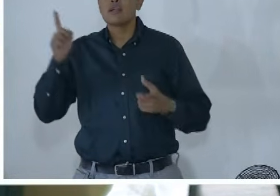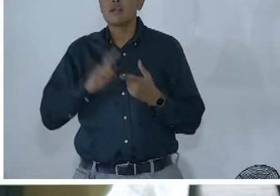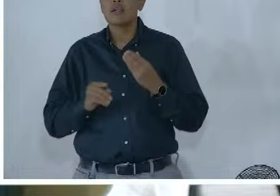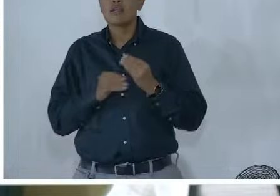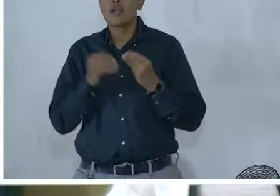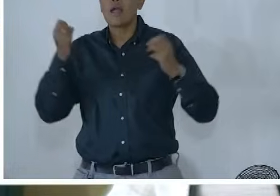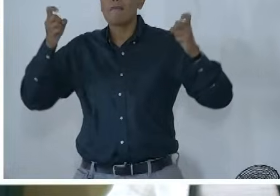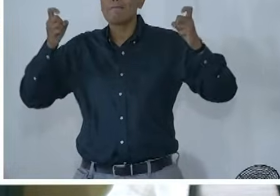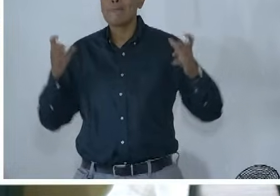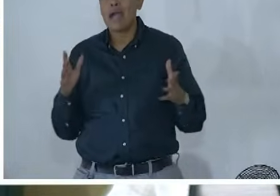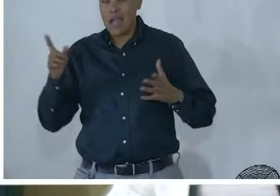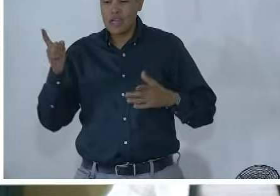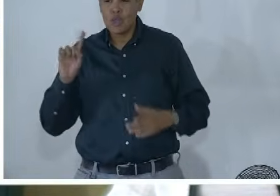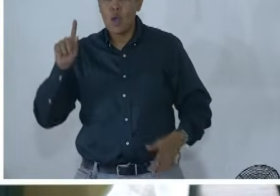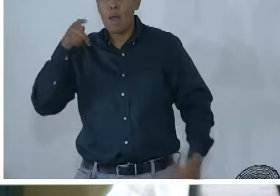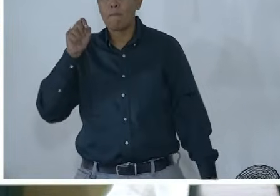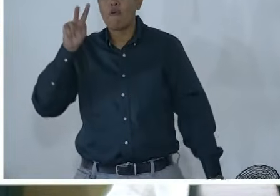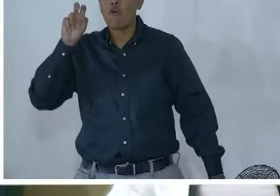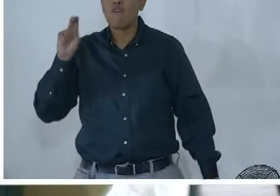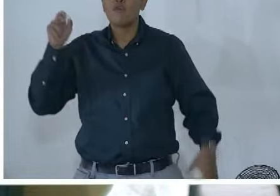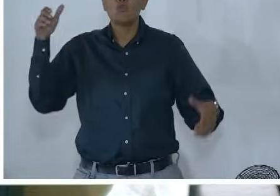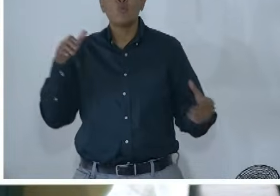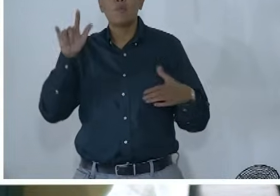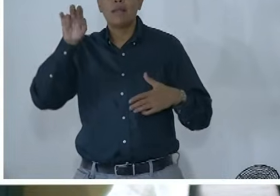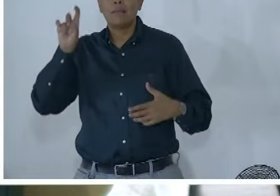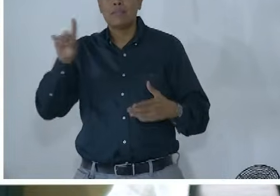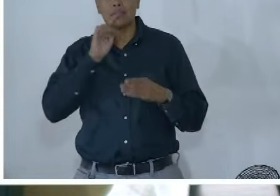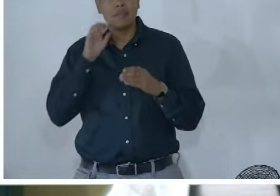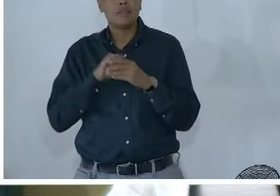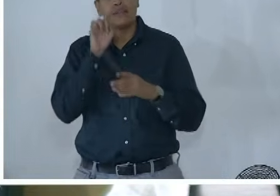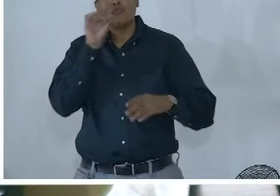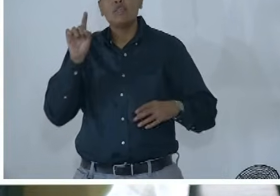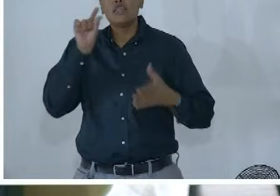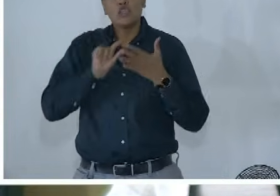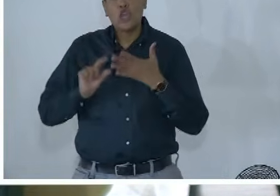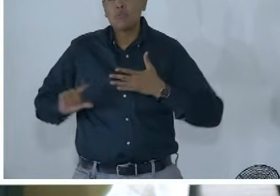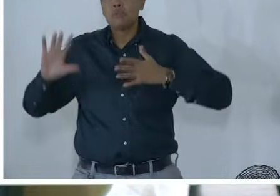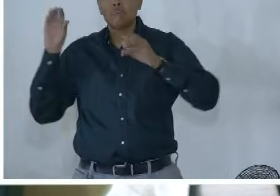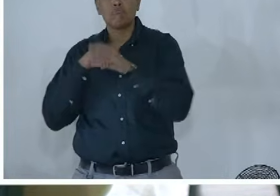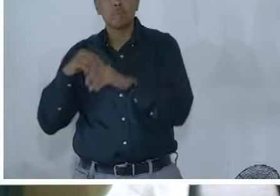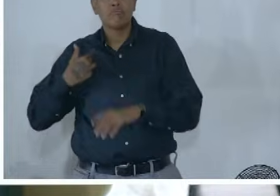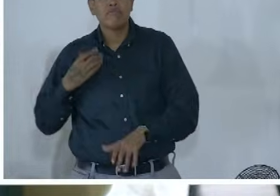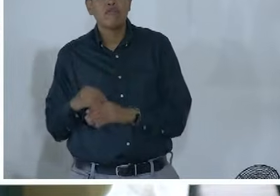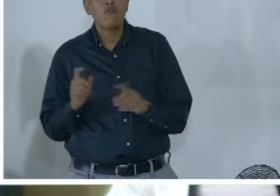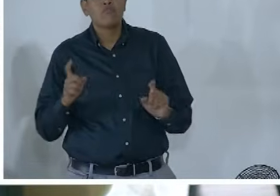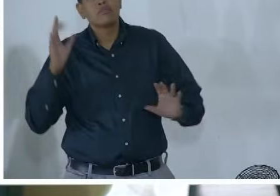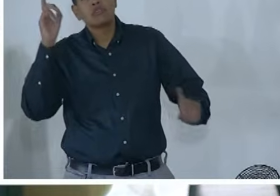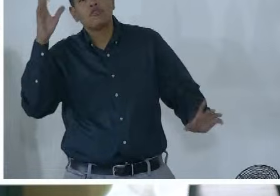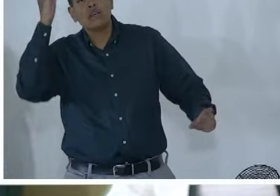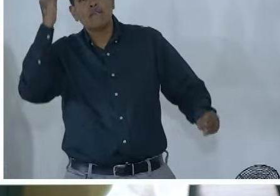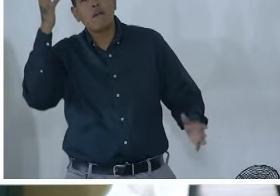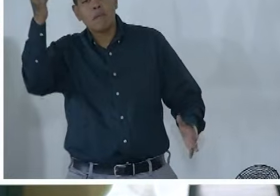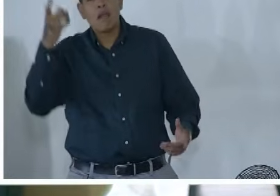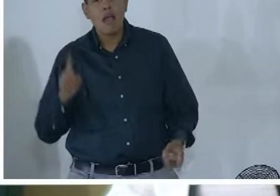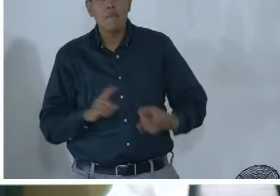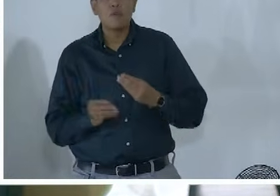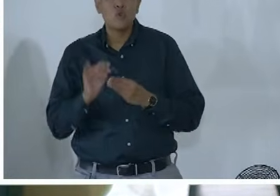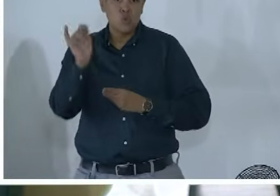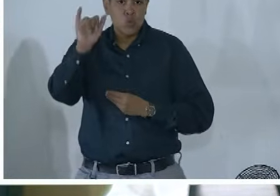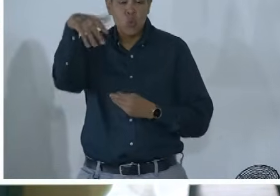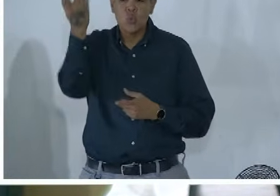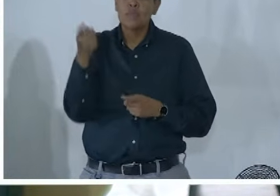or manager at Proven Group Limited, its subsidiaries and associated companies. And